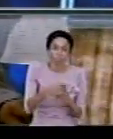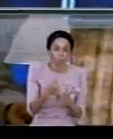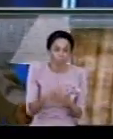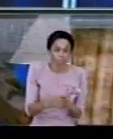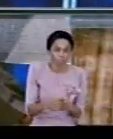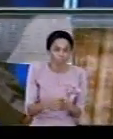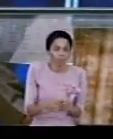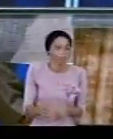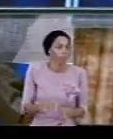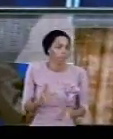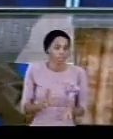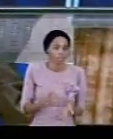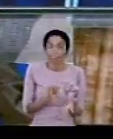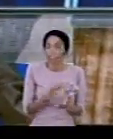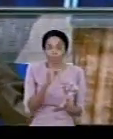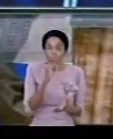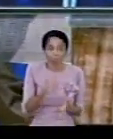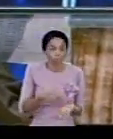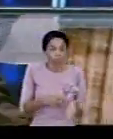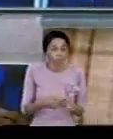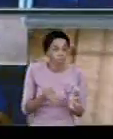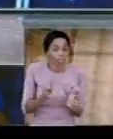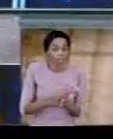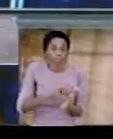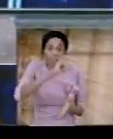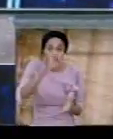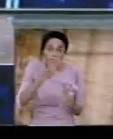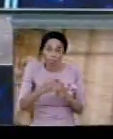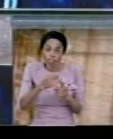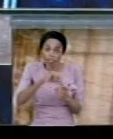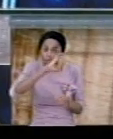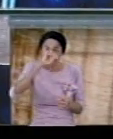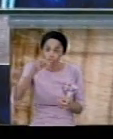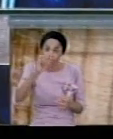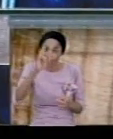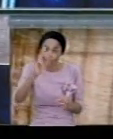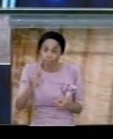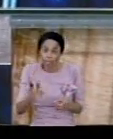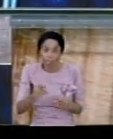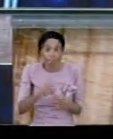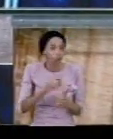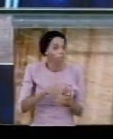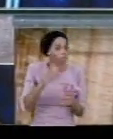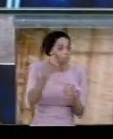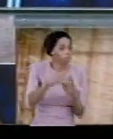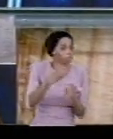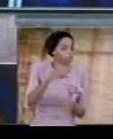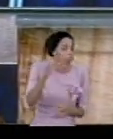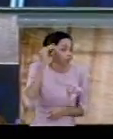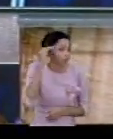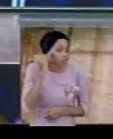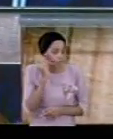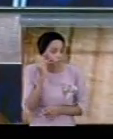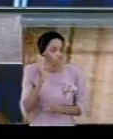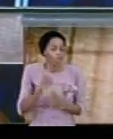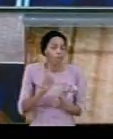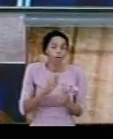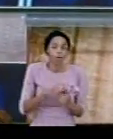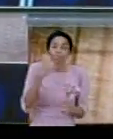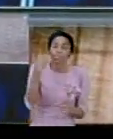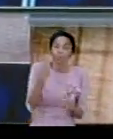doesn't make that the words of Jeremiah, the words of Moses, or the words